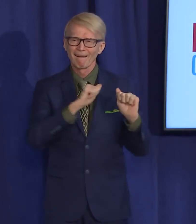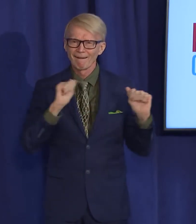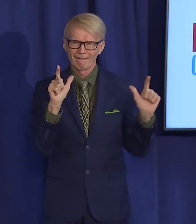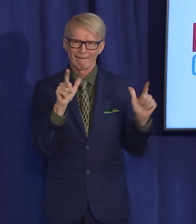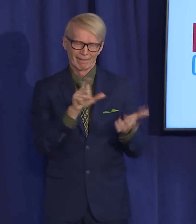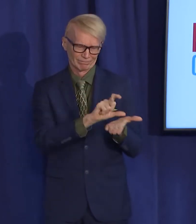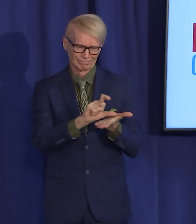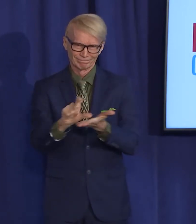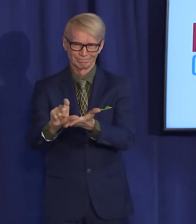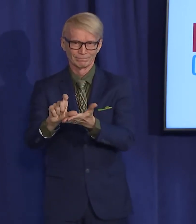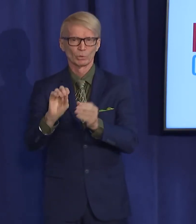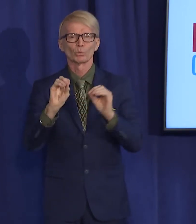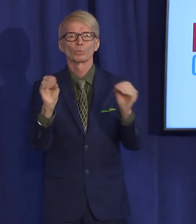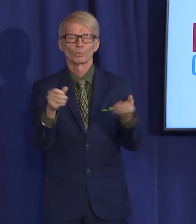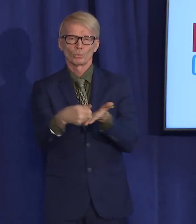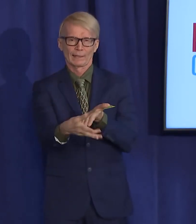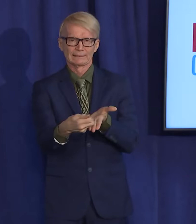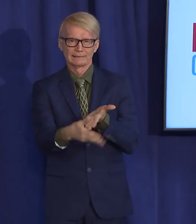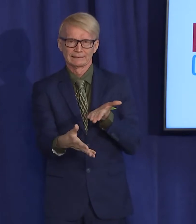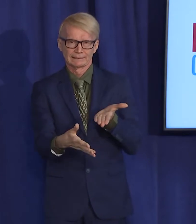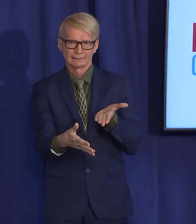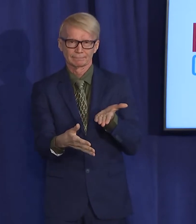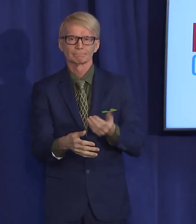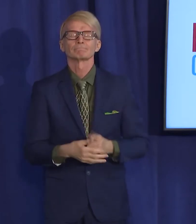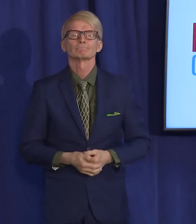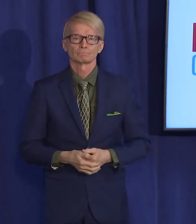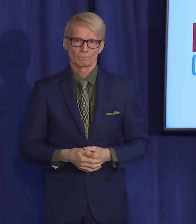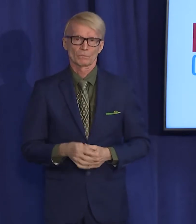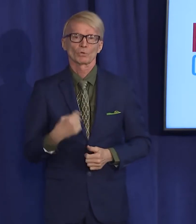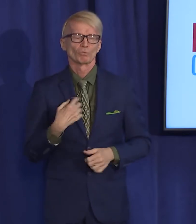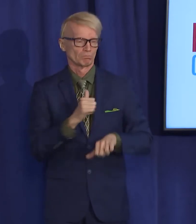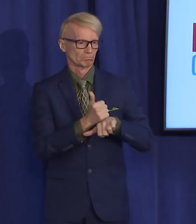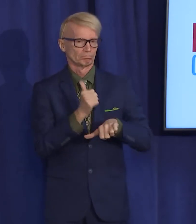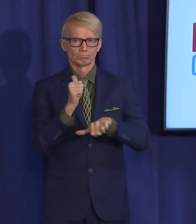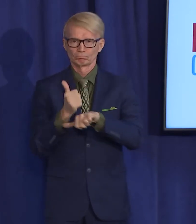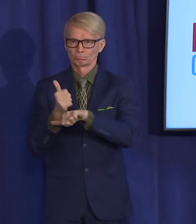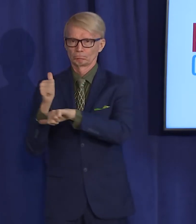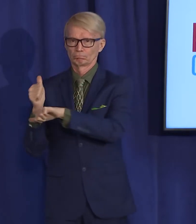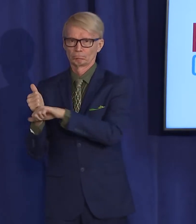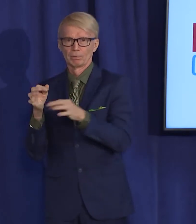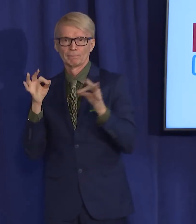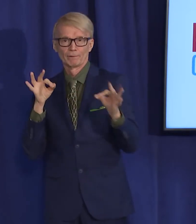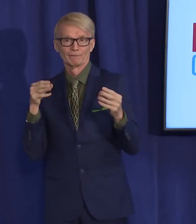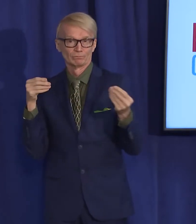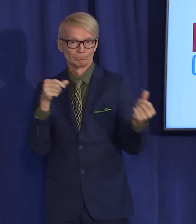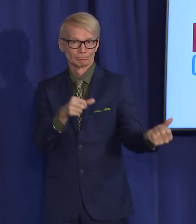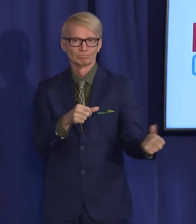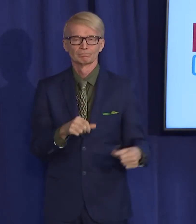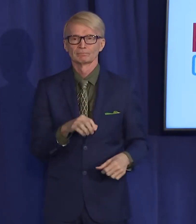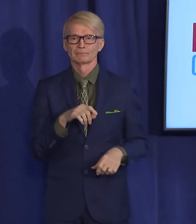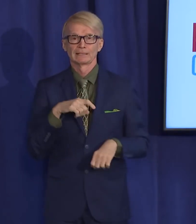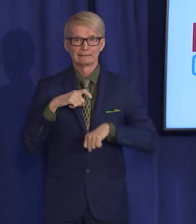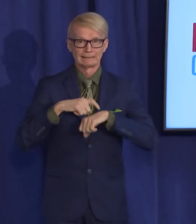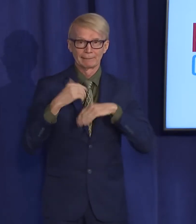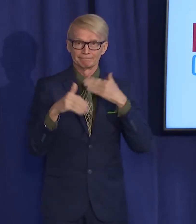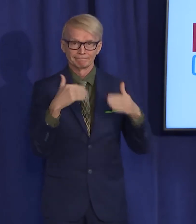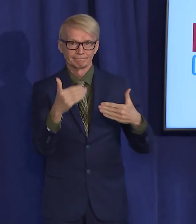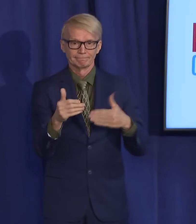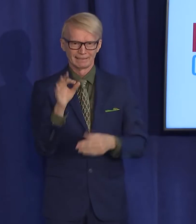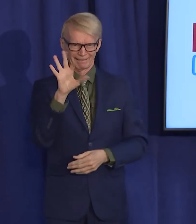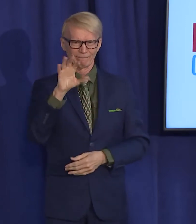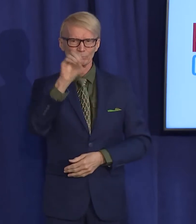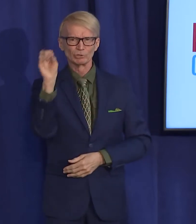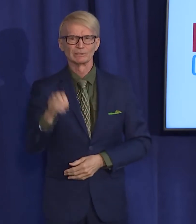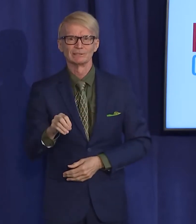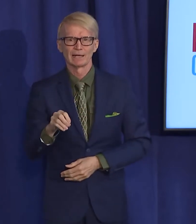received with no vaccine going to waste. We've hit every benchmark on efficiency, putting more than 95% of our vaccine into